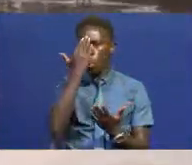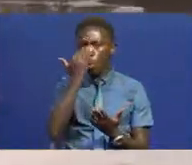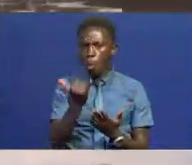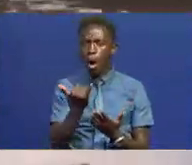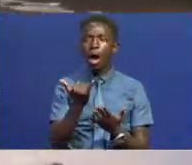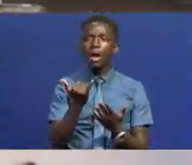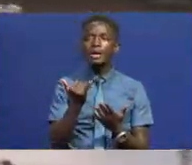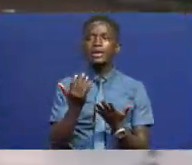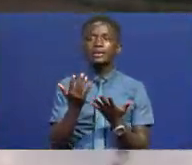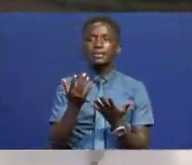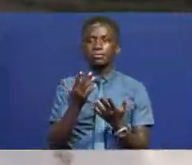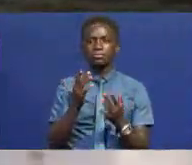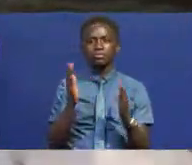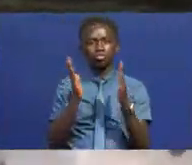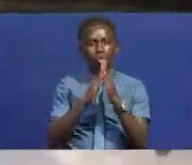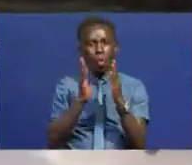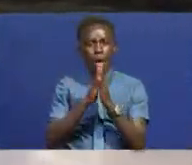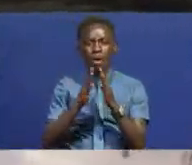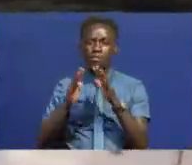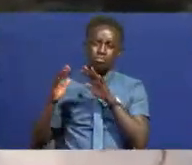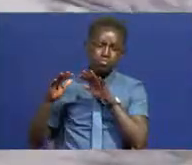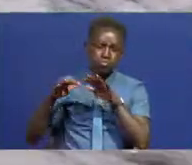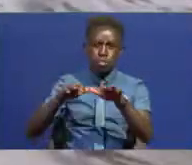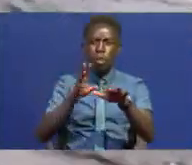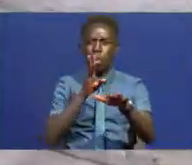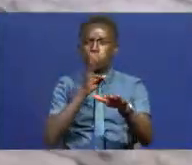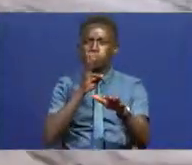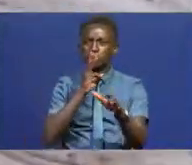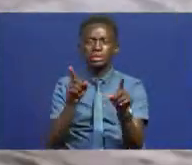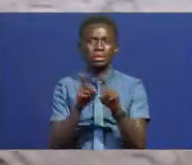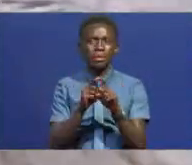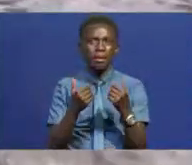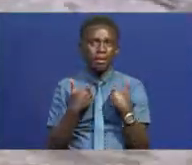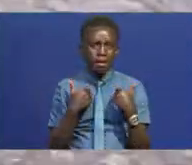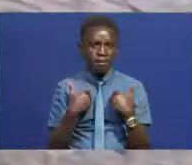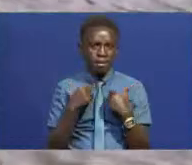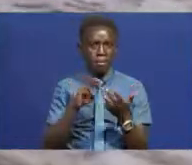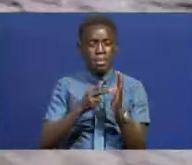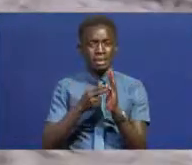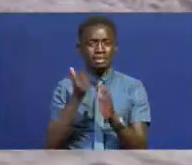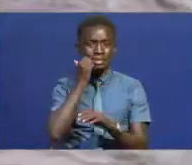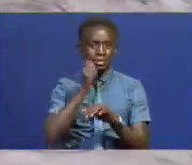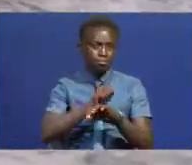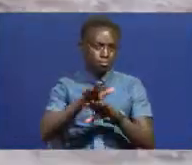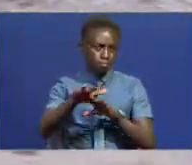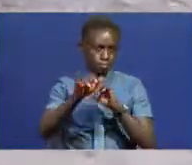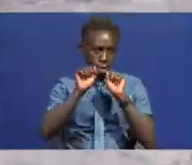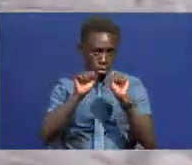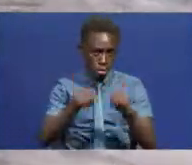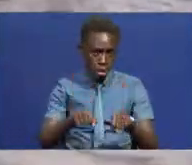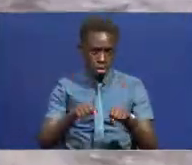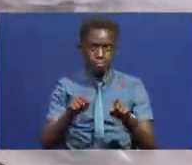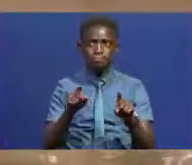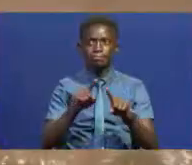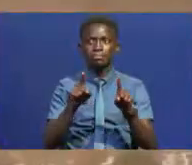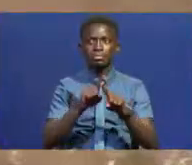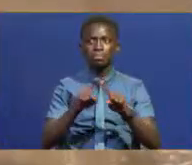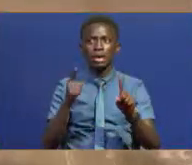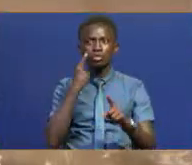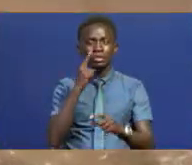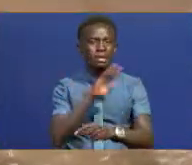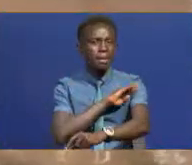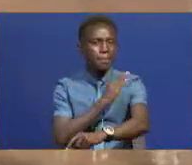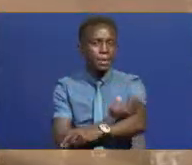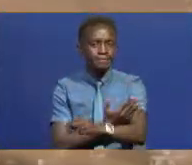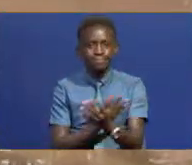floods. Families that are seeking shelter in schools have also stretched the facilities beyond their capacity. The county government is now being